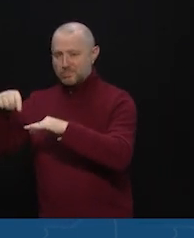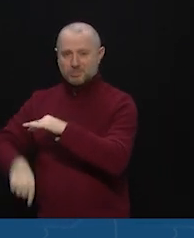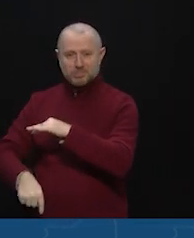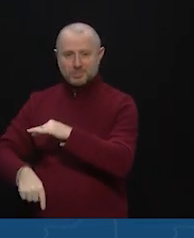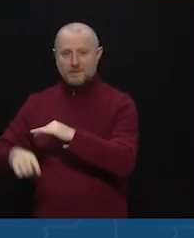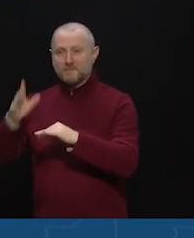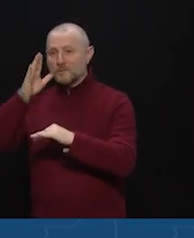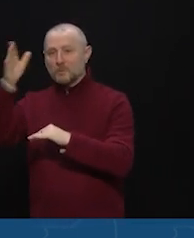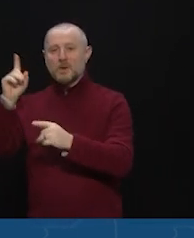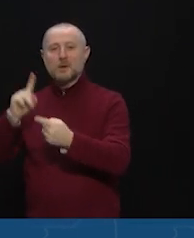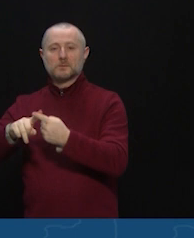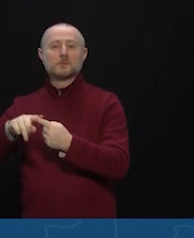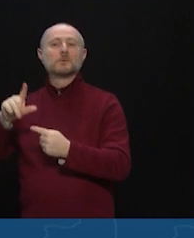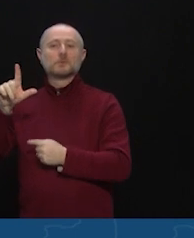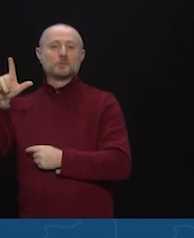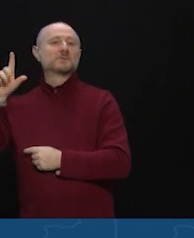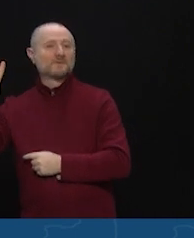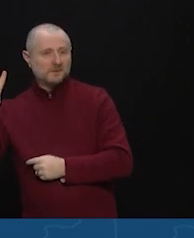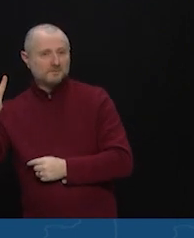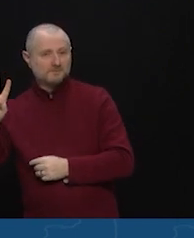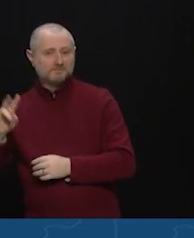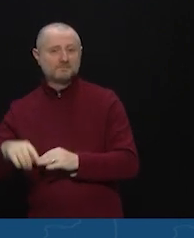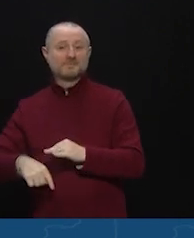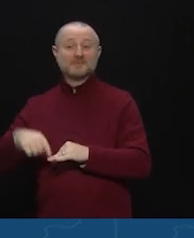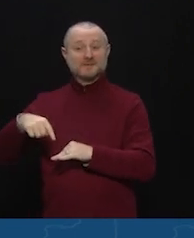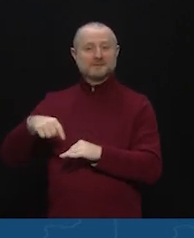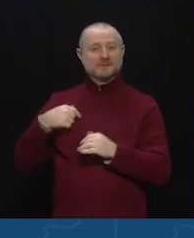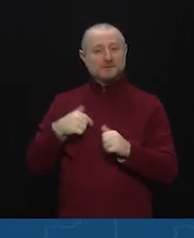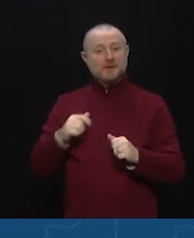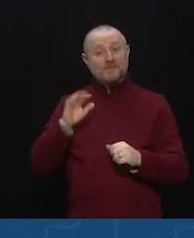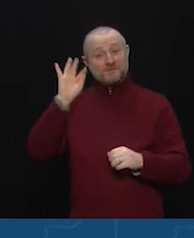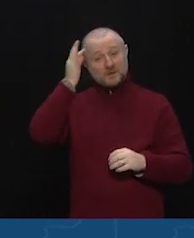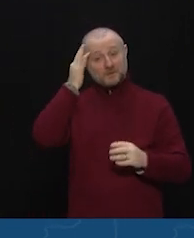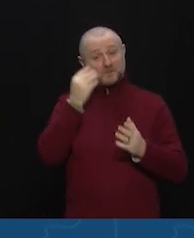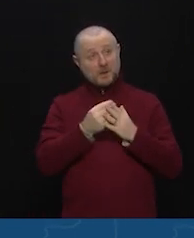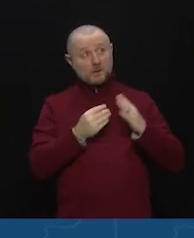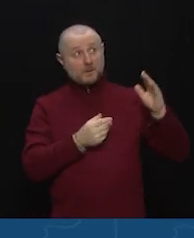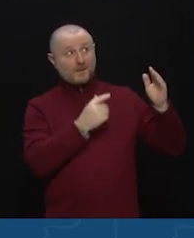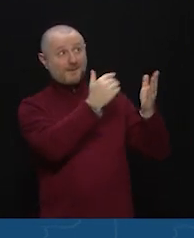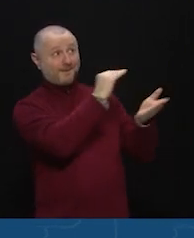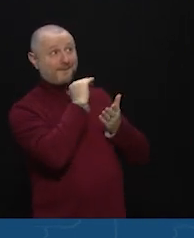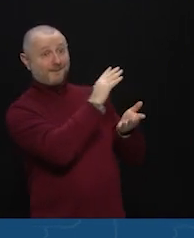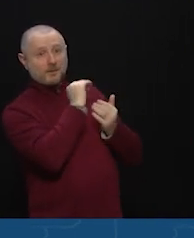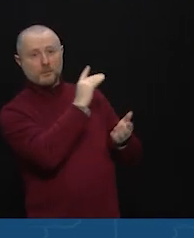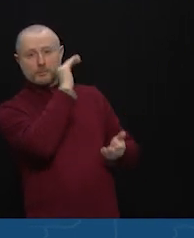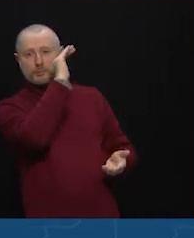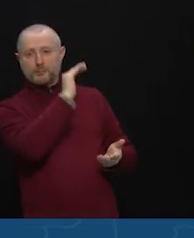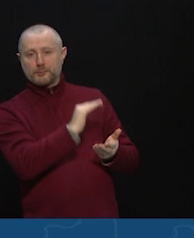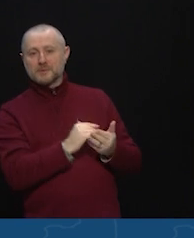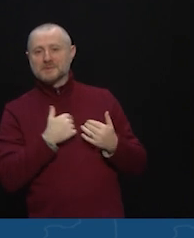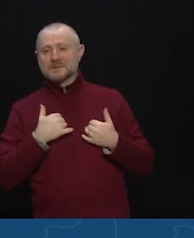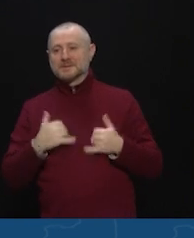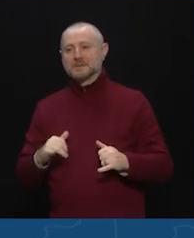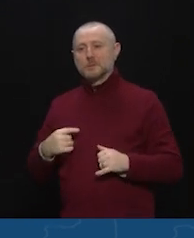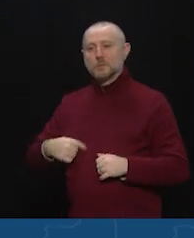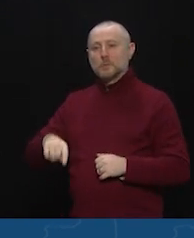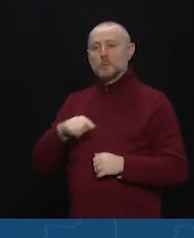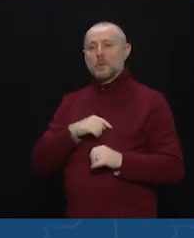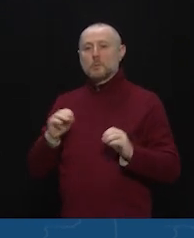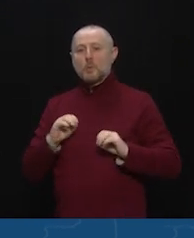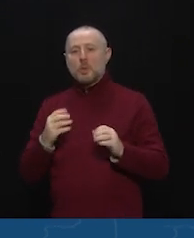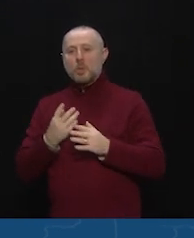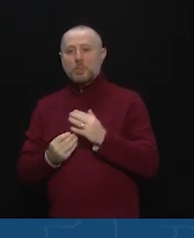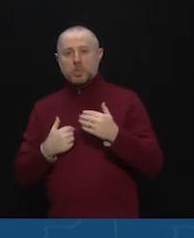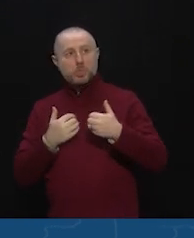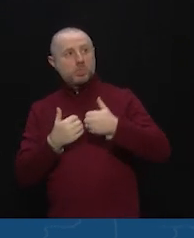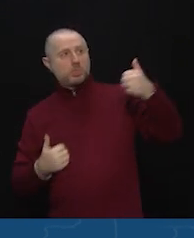that's just to demonstrate that as the federal funds fall off, we still have no out-year gaps, even